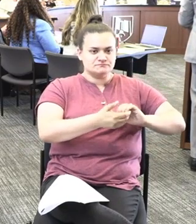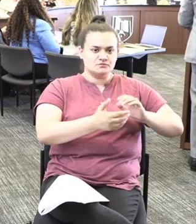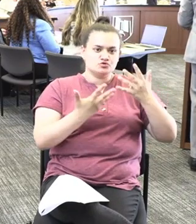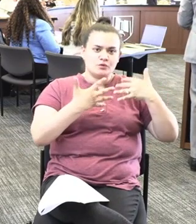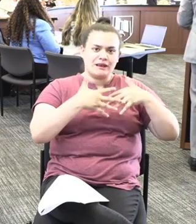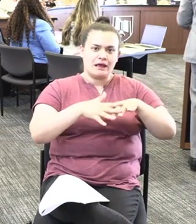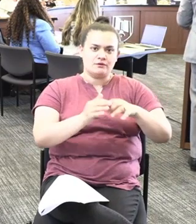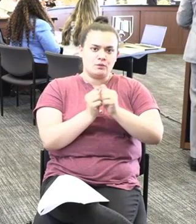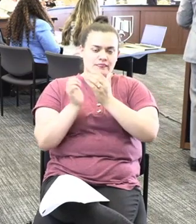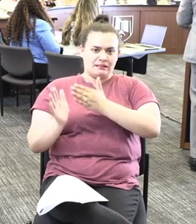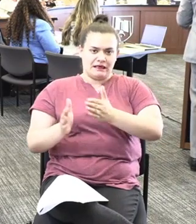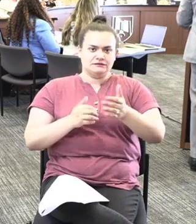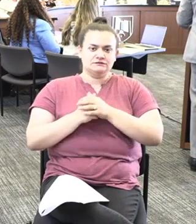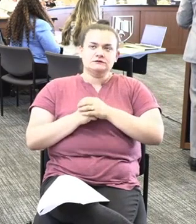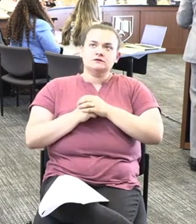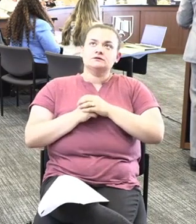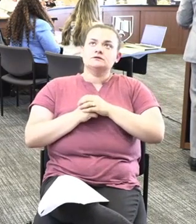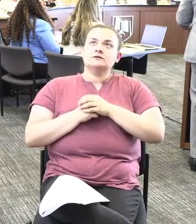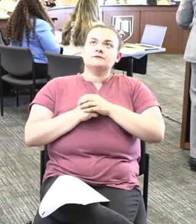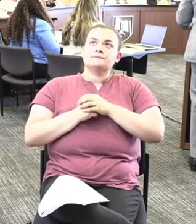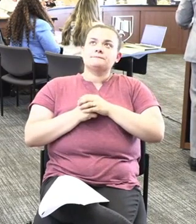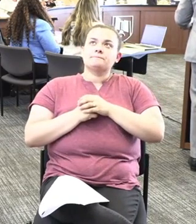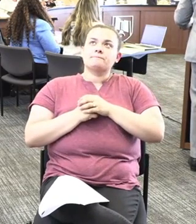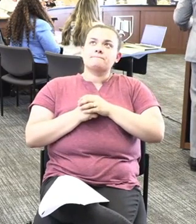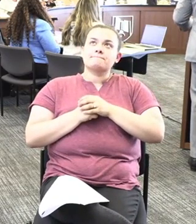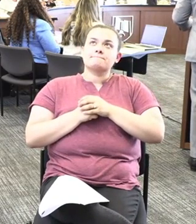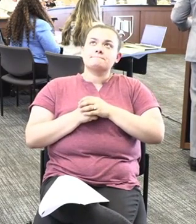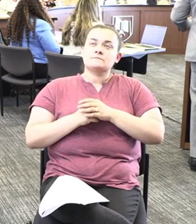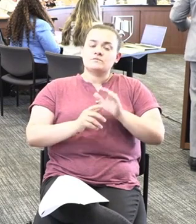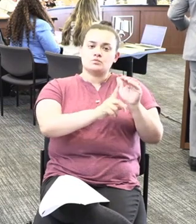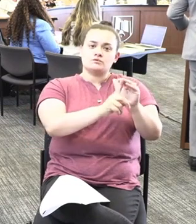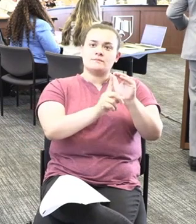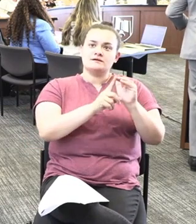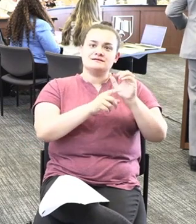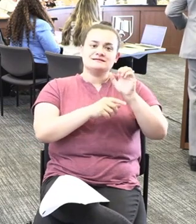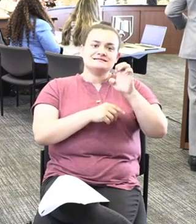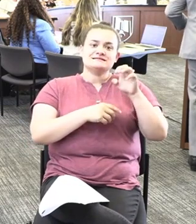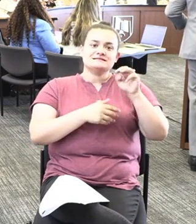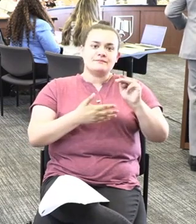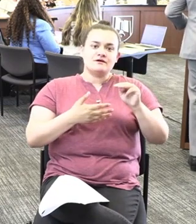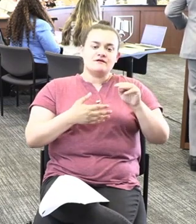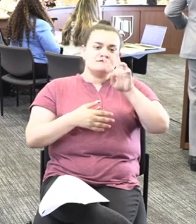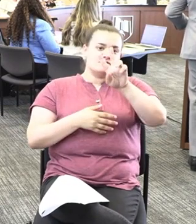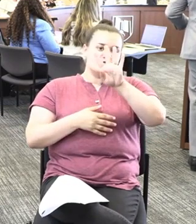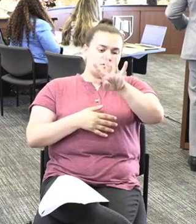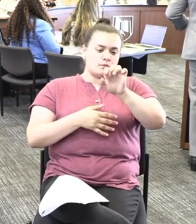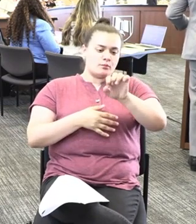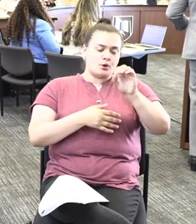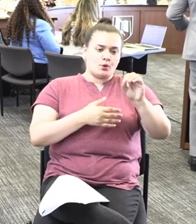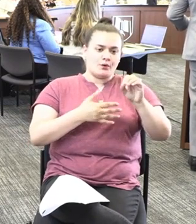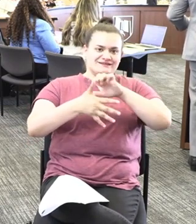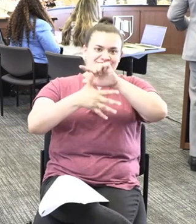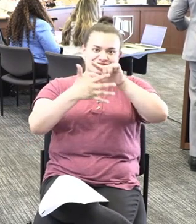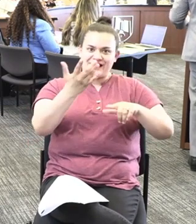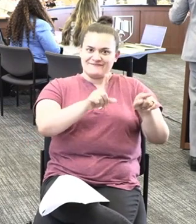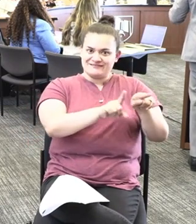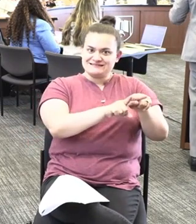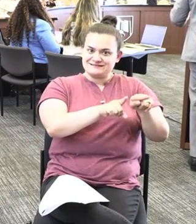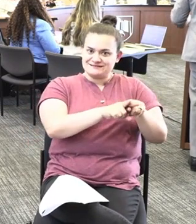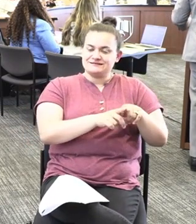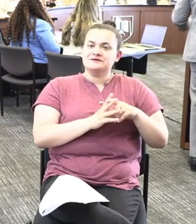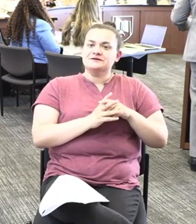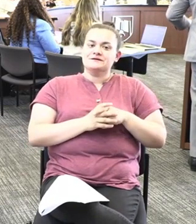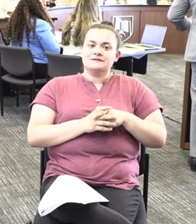alignment with the plan. And as a reminder, SEM 4.0 has 5 pillars in itself. that